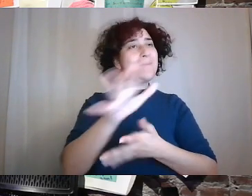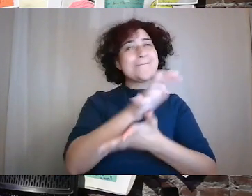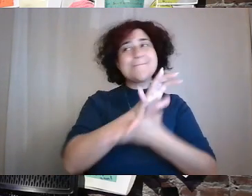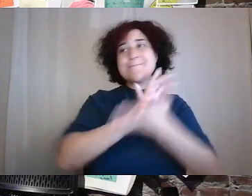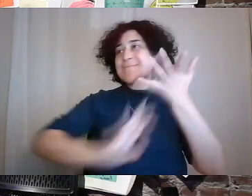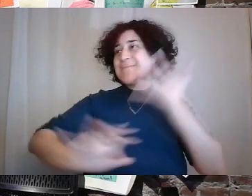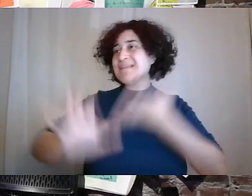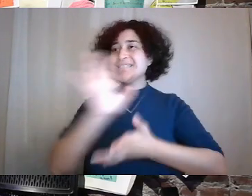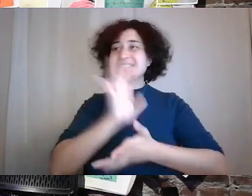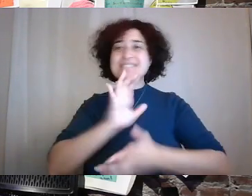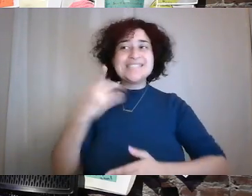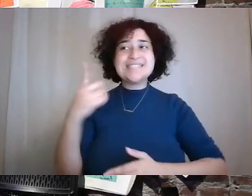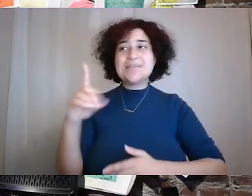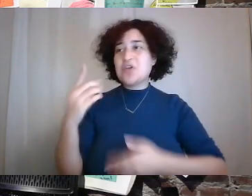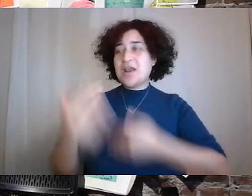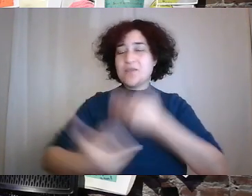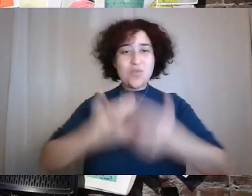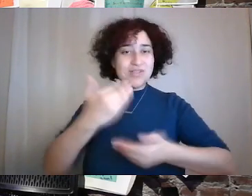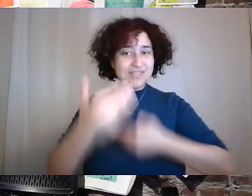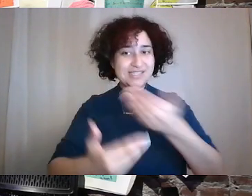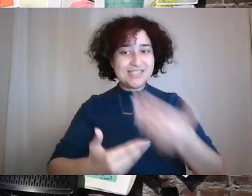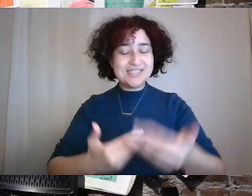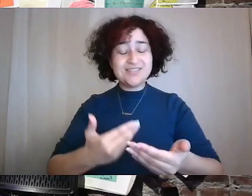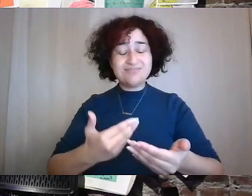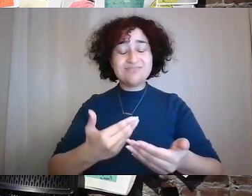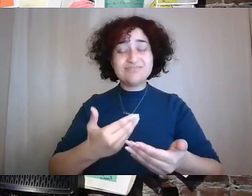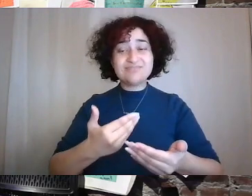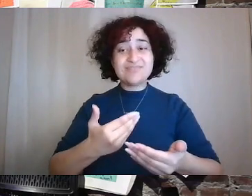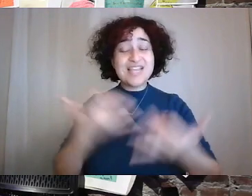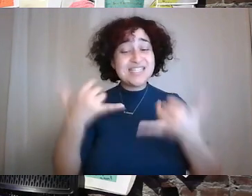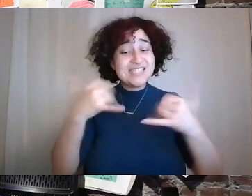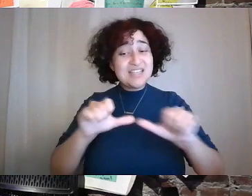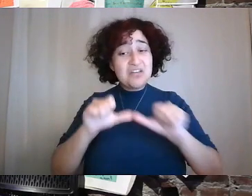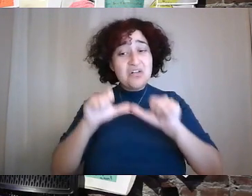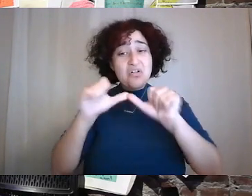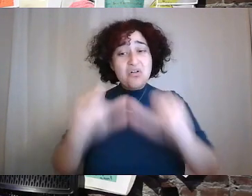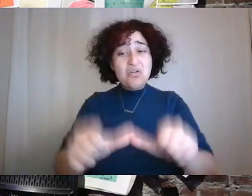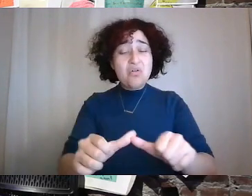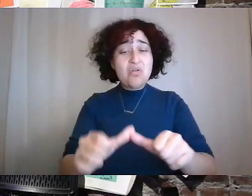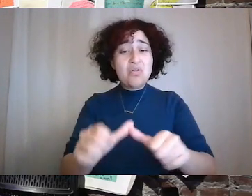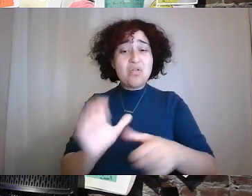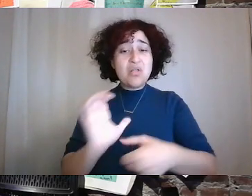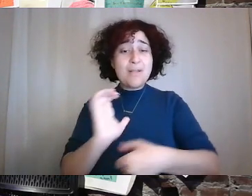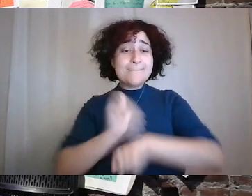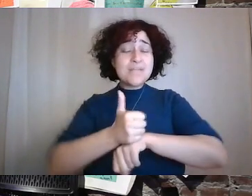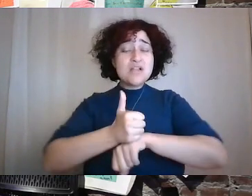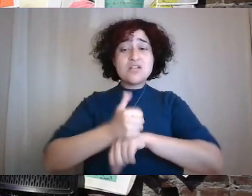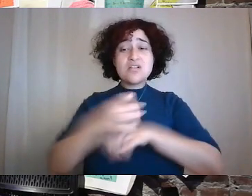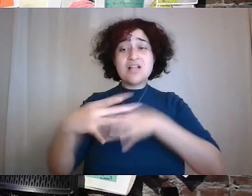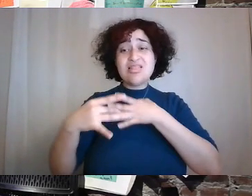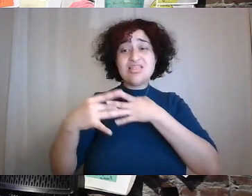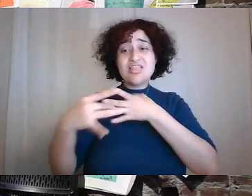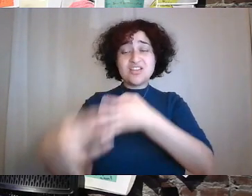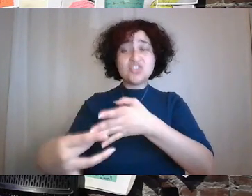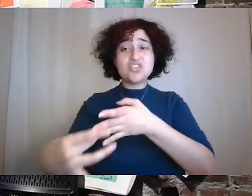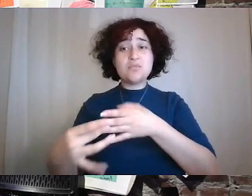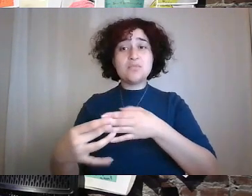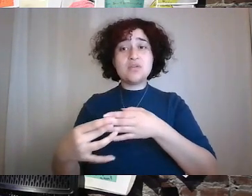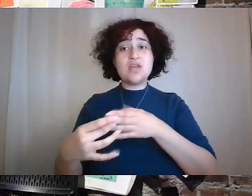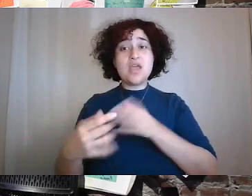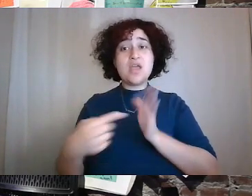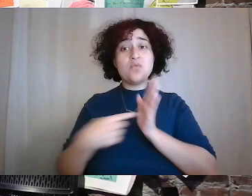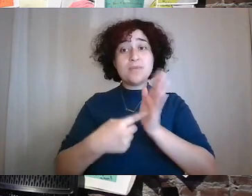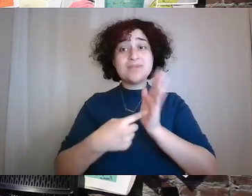processes that continue to build leadership and represent America. Thank